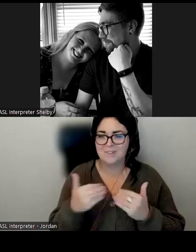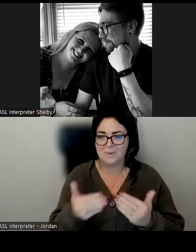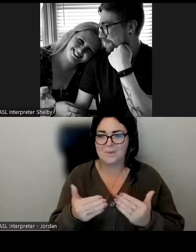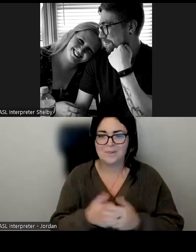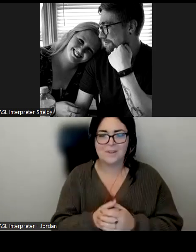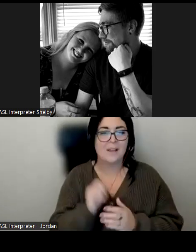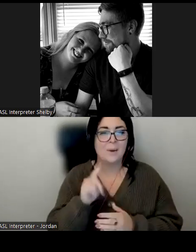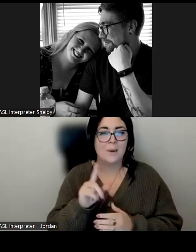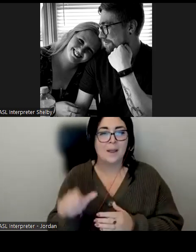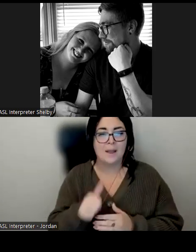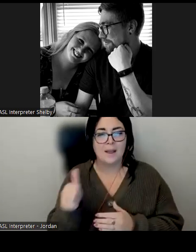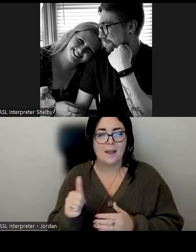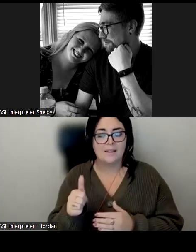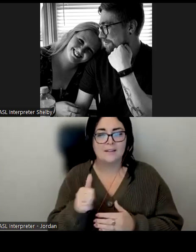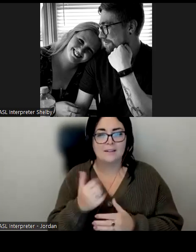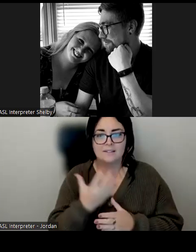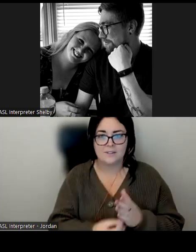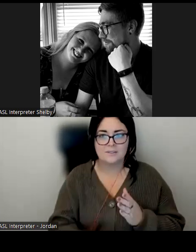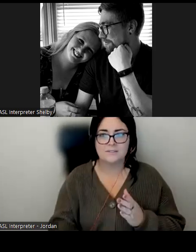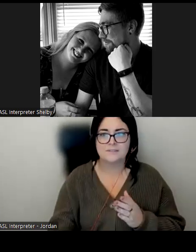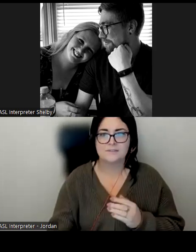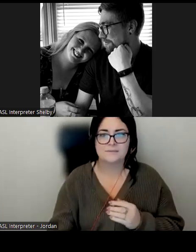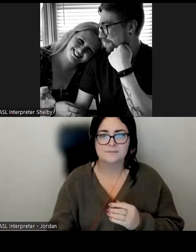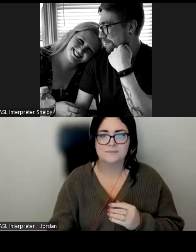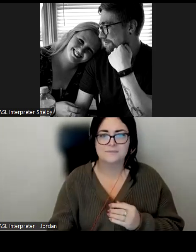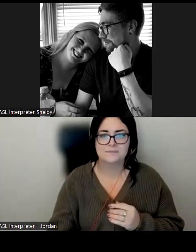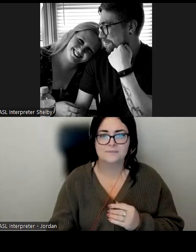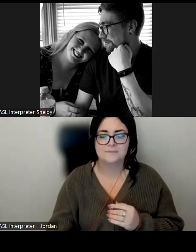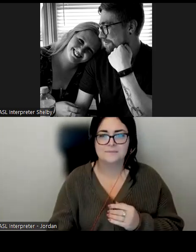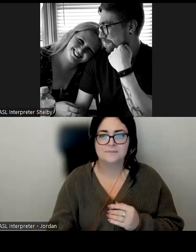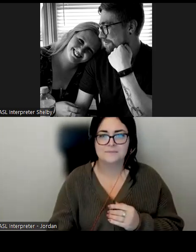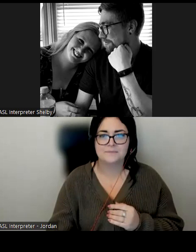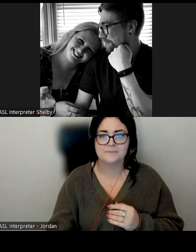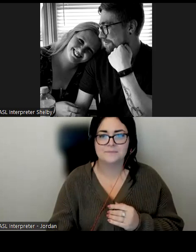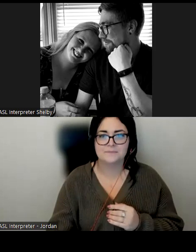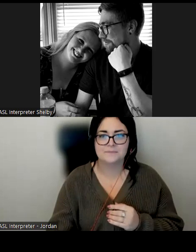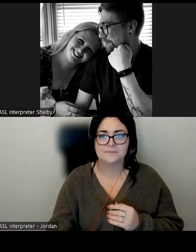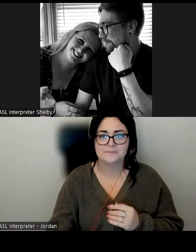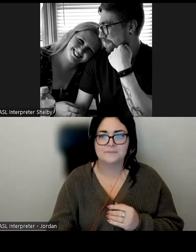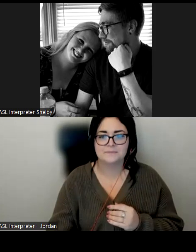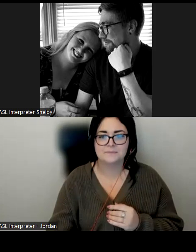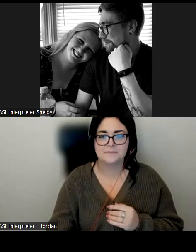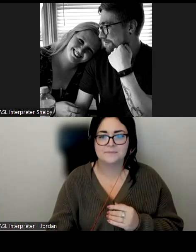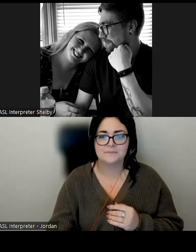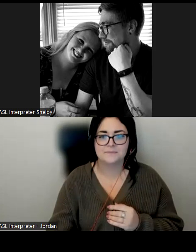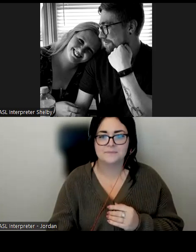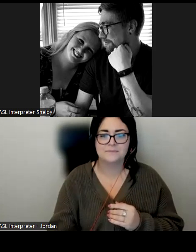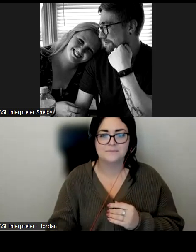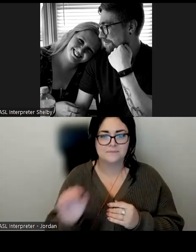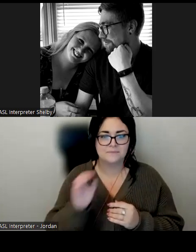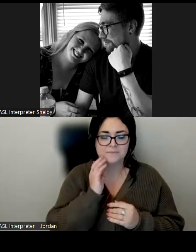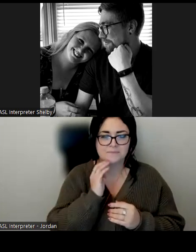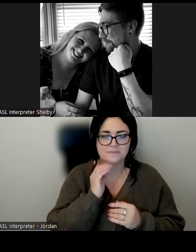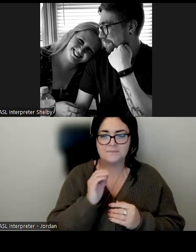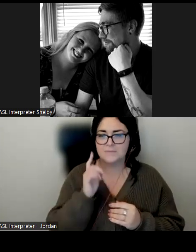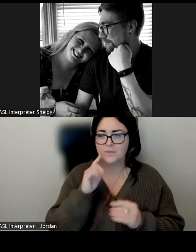Other losses. So for example, oftentimes when people, have experienced other